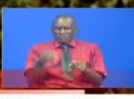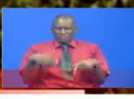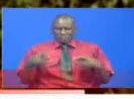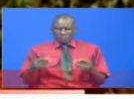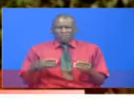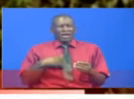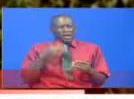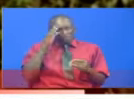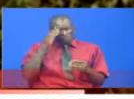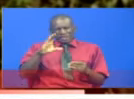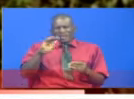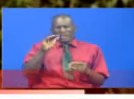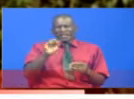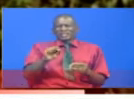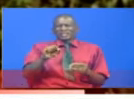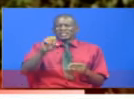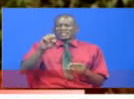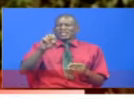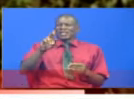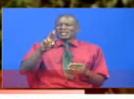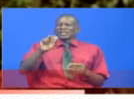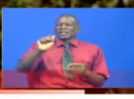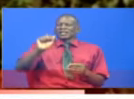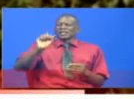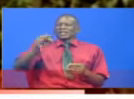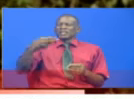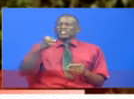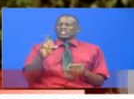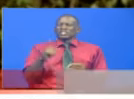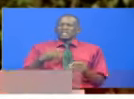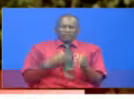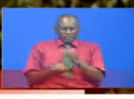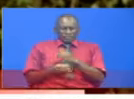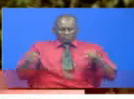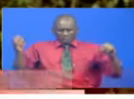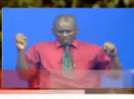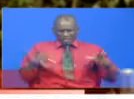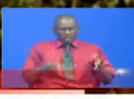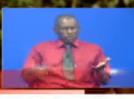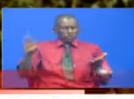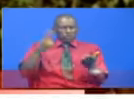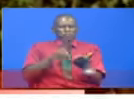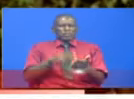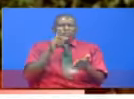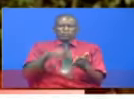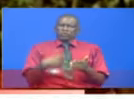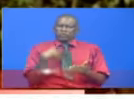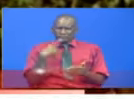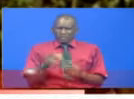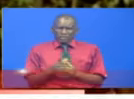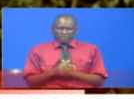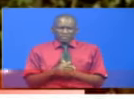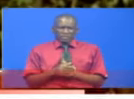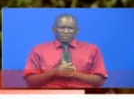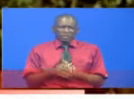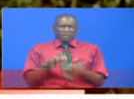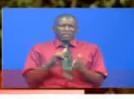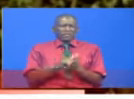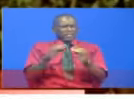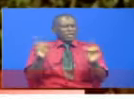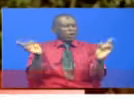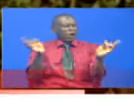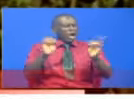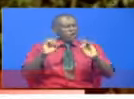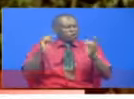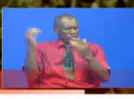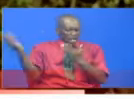Khas Rashid has explained this clearly. So just to repeat what you said, sir, that the gatherings have not